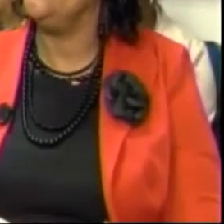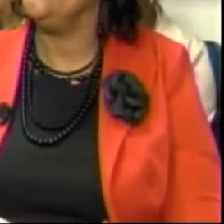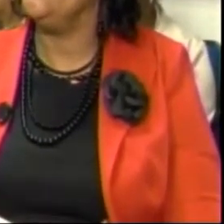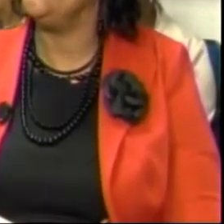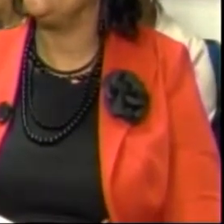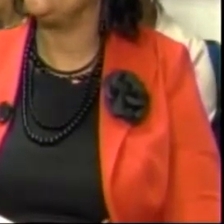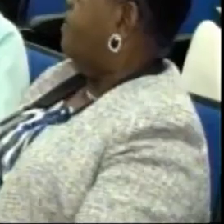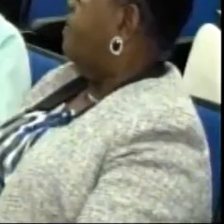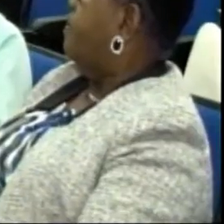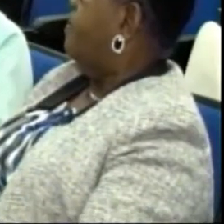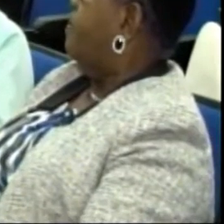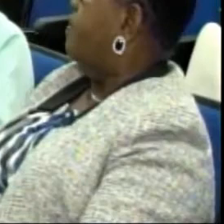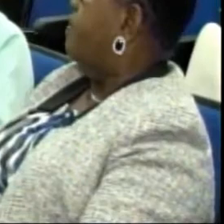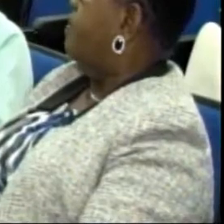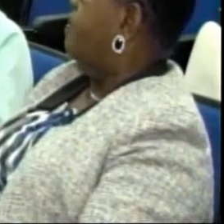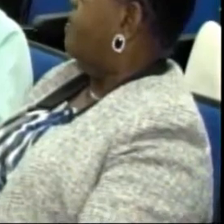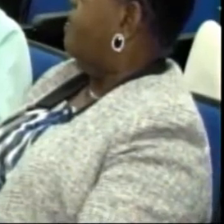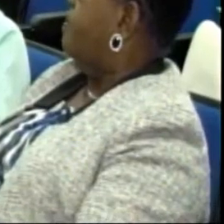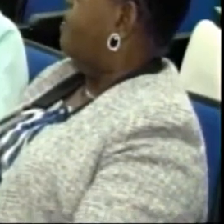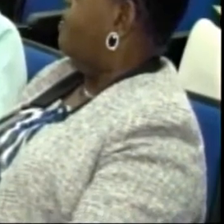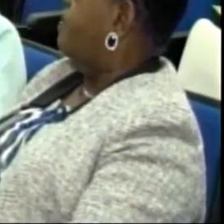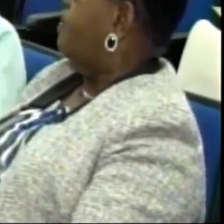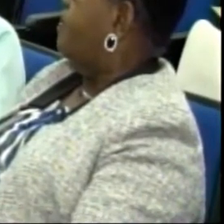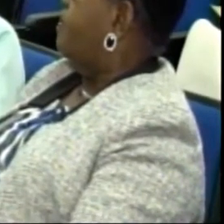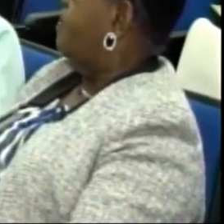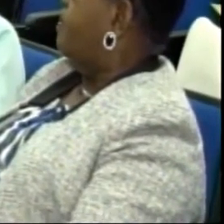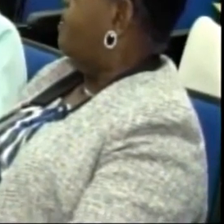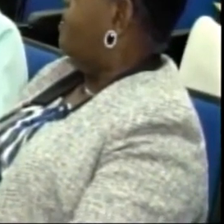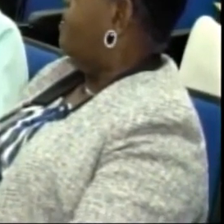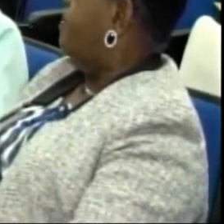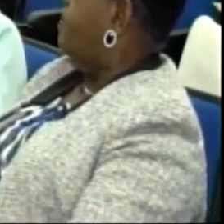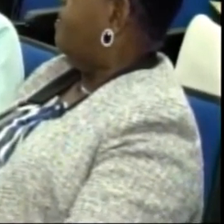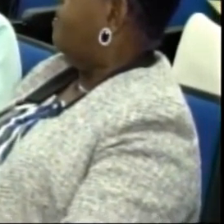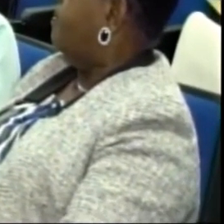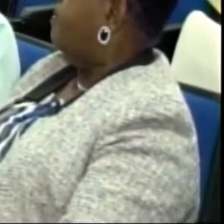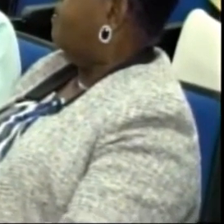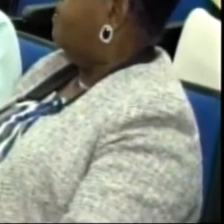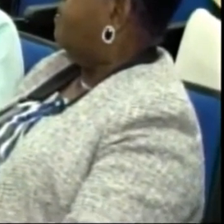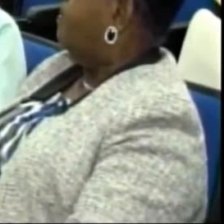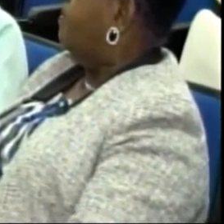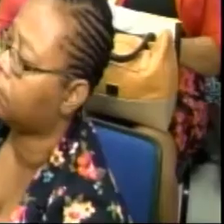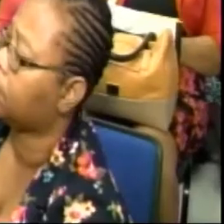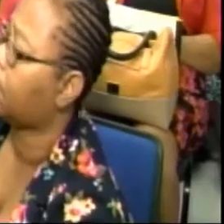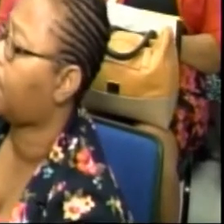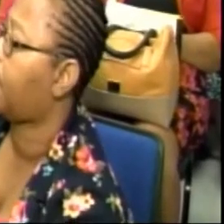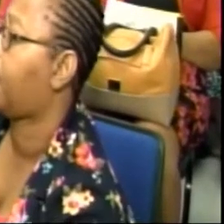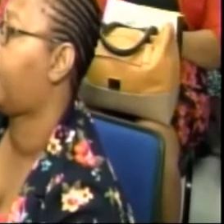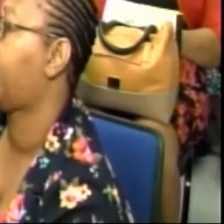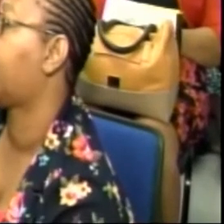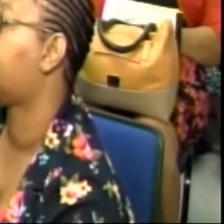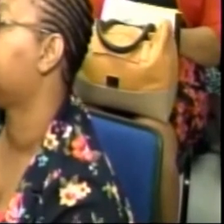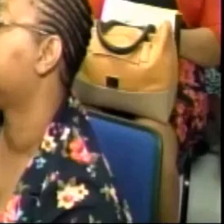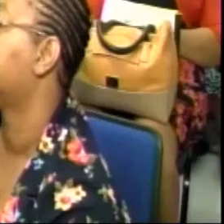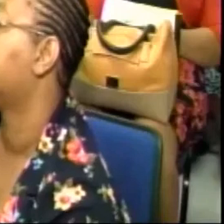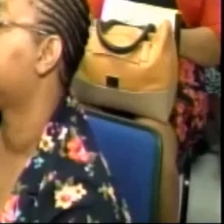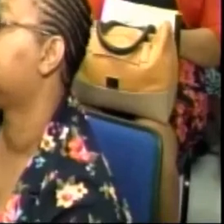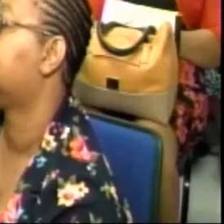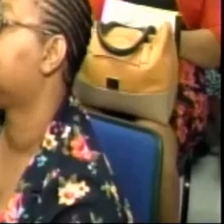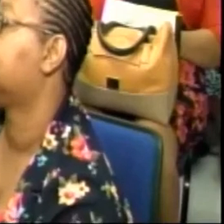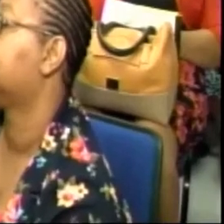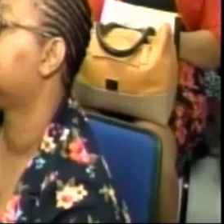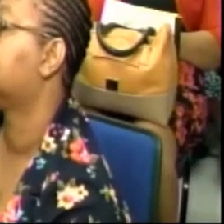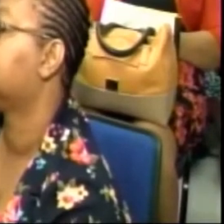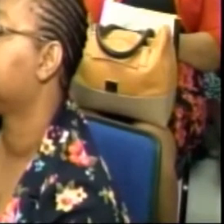the government. Education Minister Ronald Jones says it will continue to ensure a solid education is provided for all students.